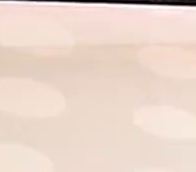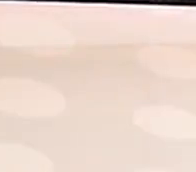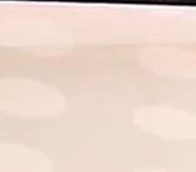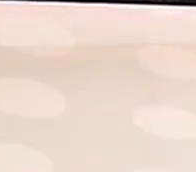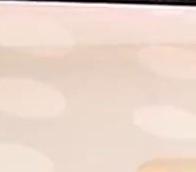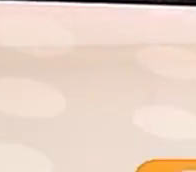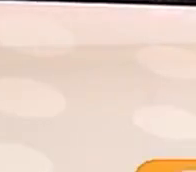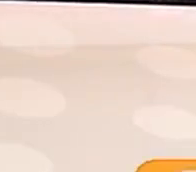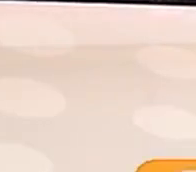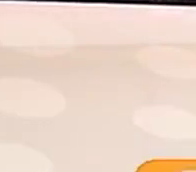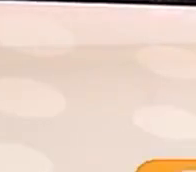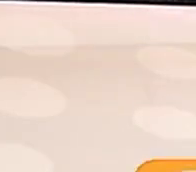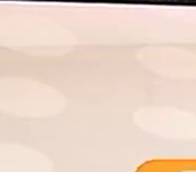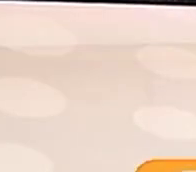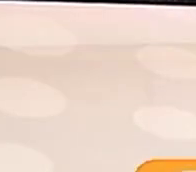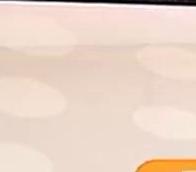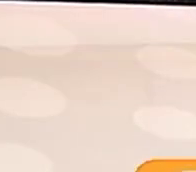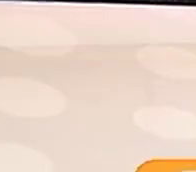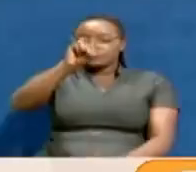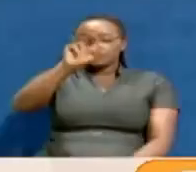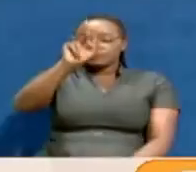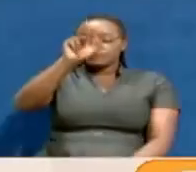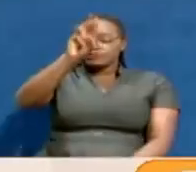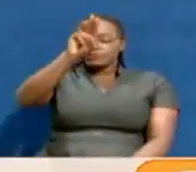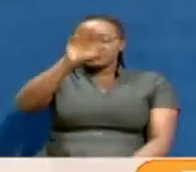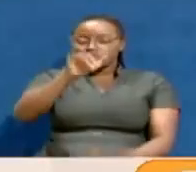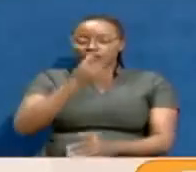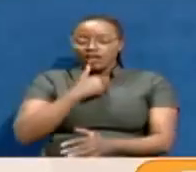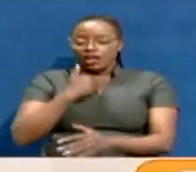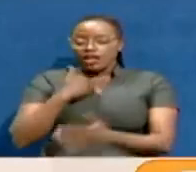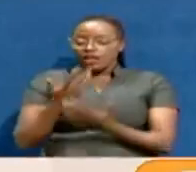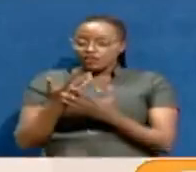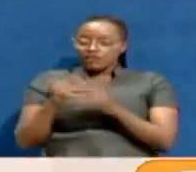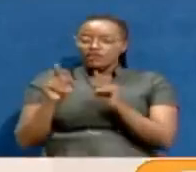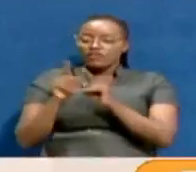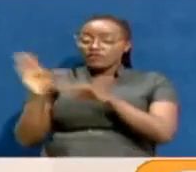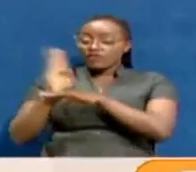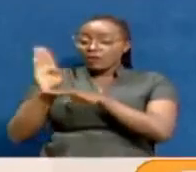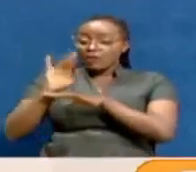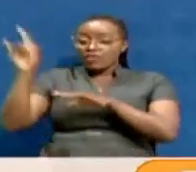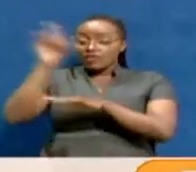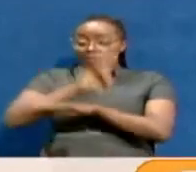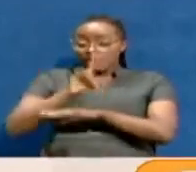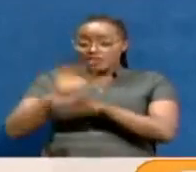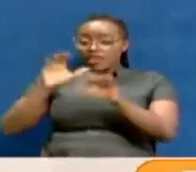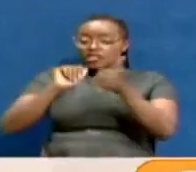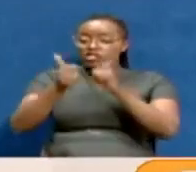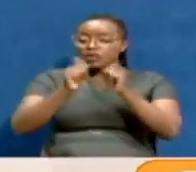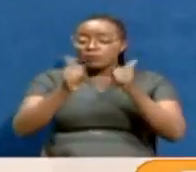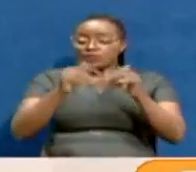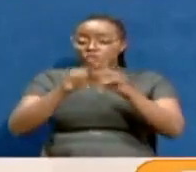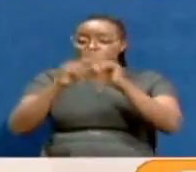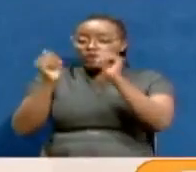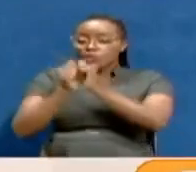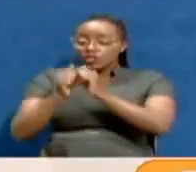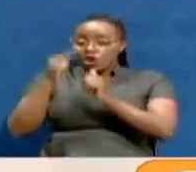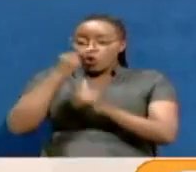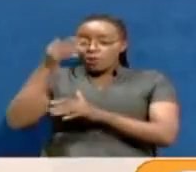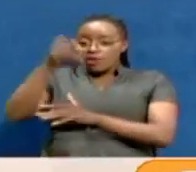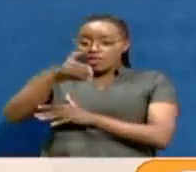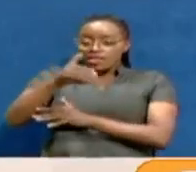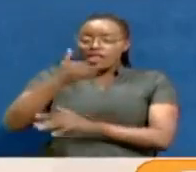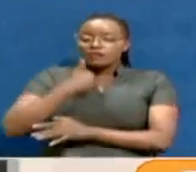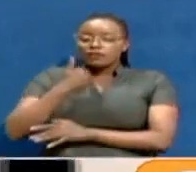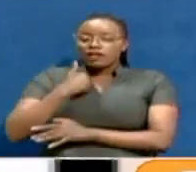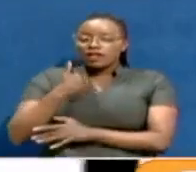Welcome back to Friday Night. My name is Mukami Wambora. We've had an eventful day in the world of sports. Let's begin at home, where it